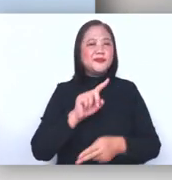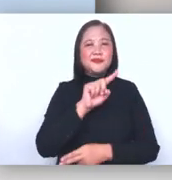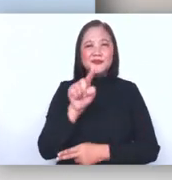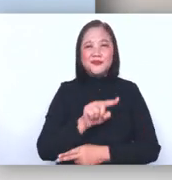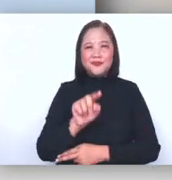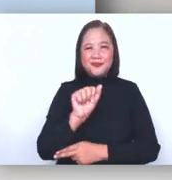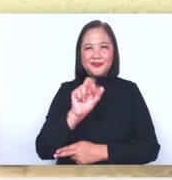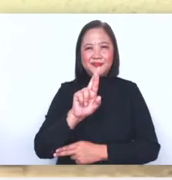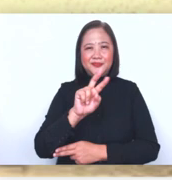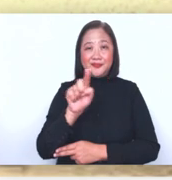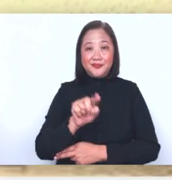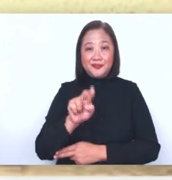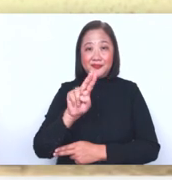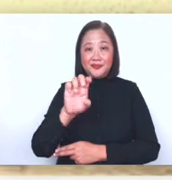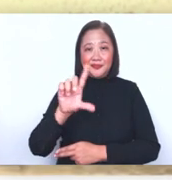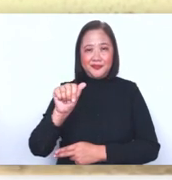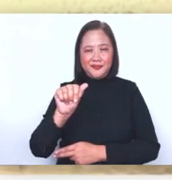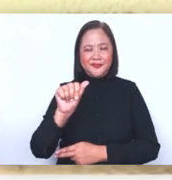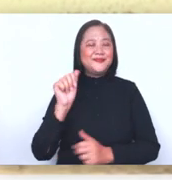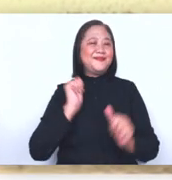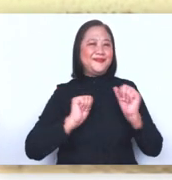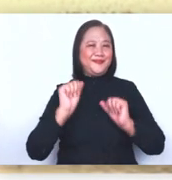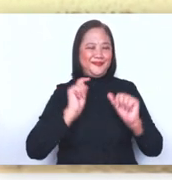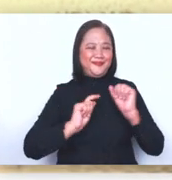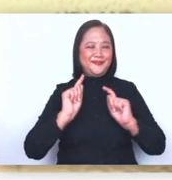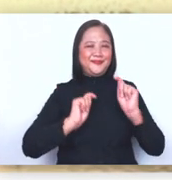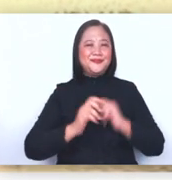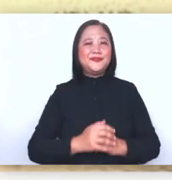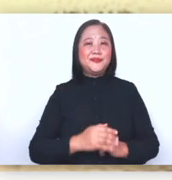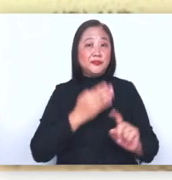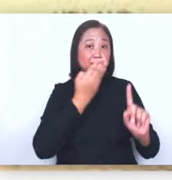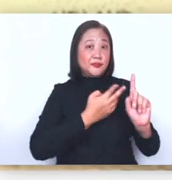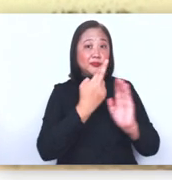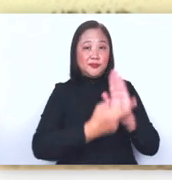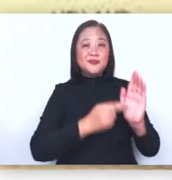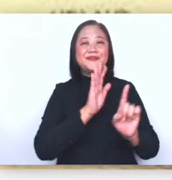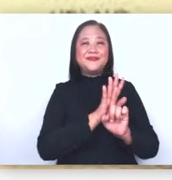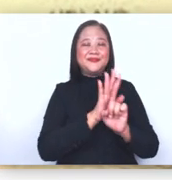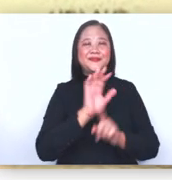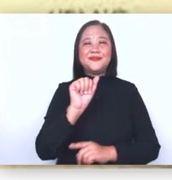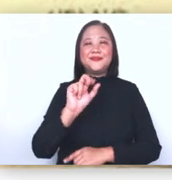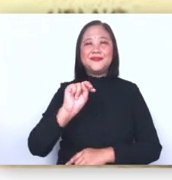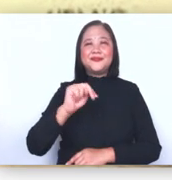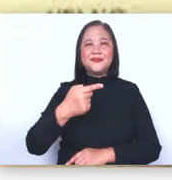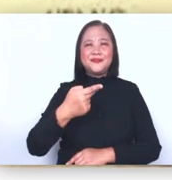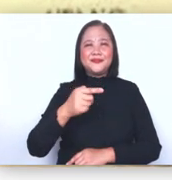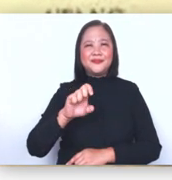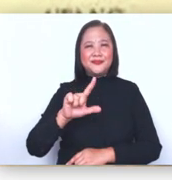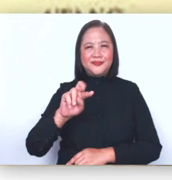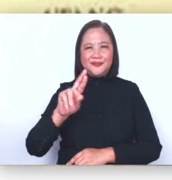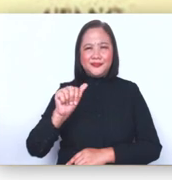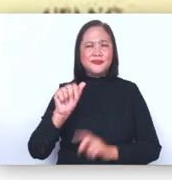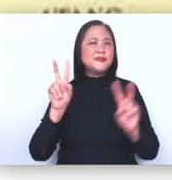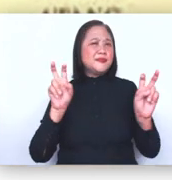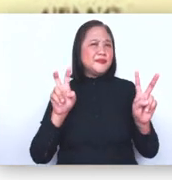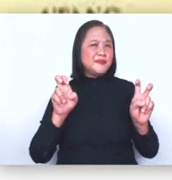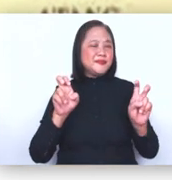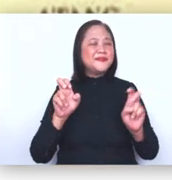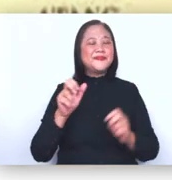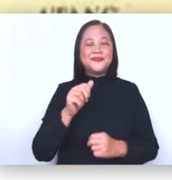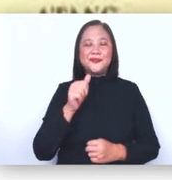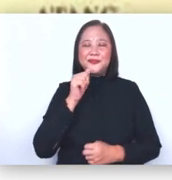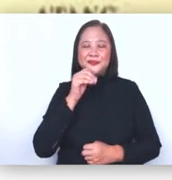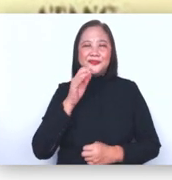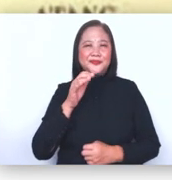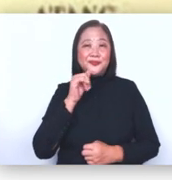zarzuela. Her most famous role was as Angelita in the zarzuela Dalagang Bukid.